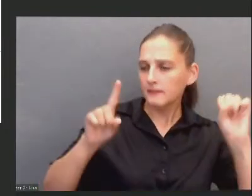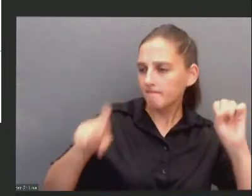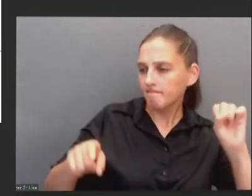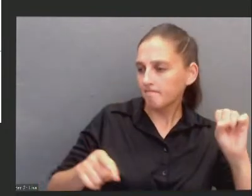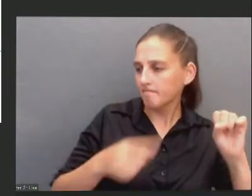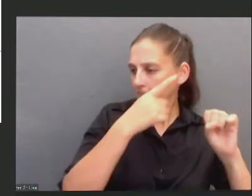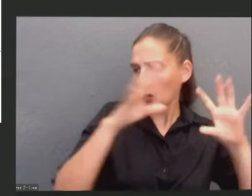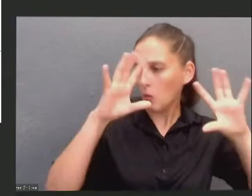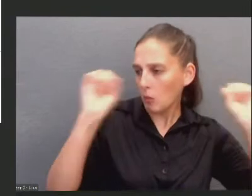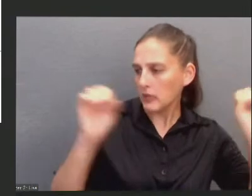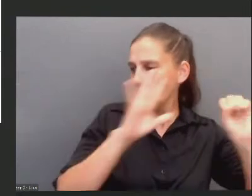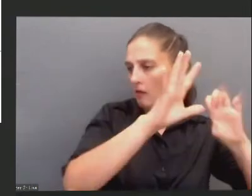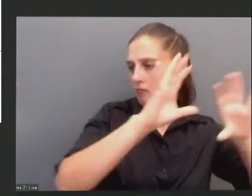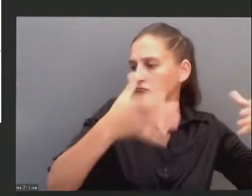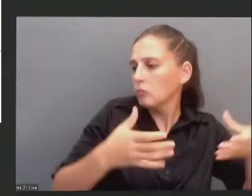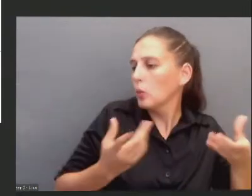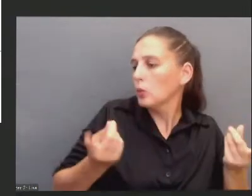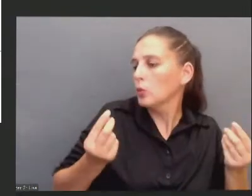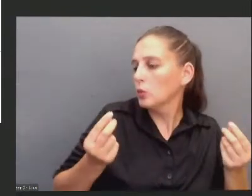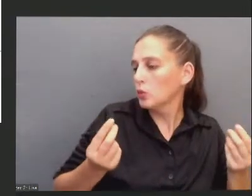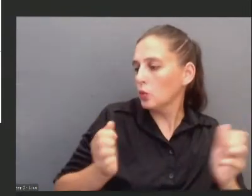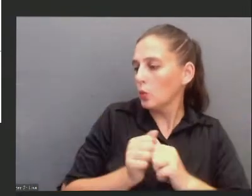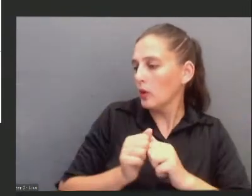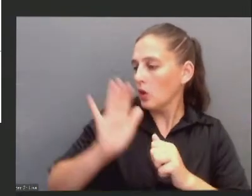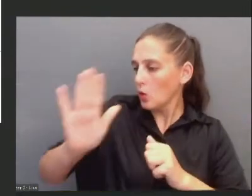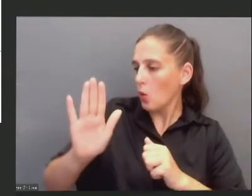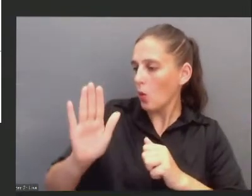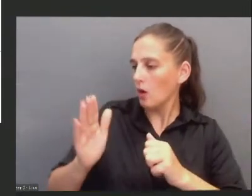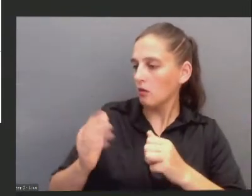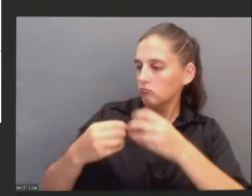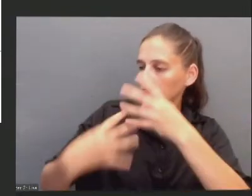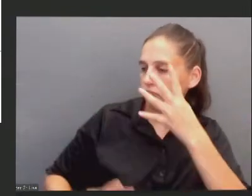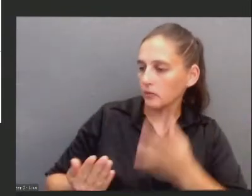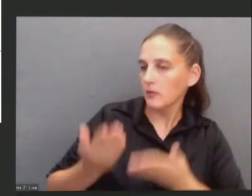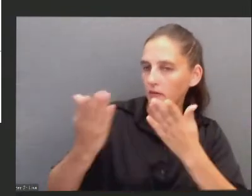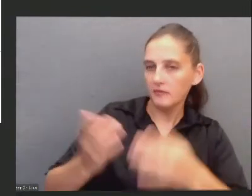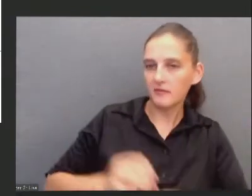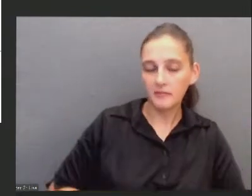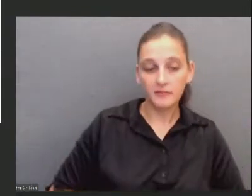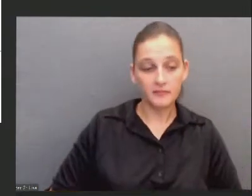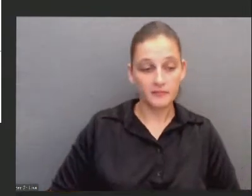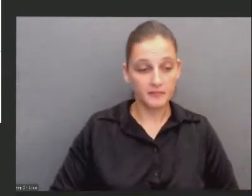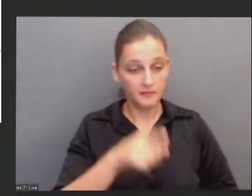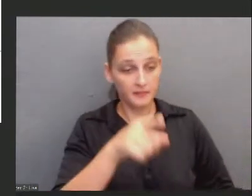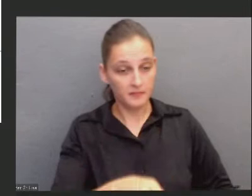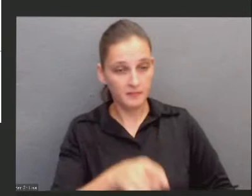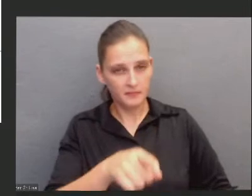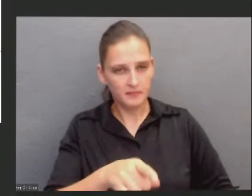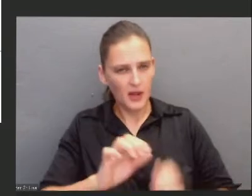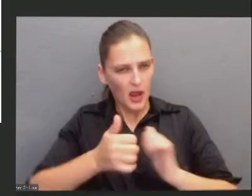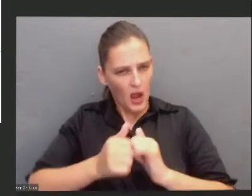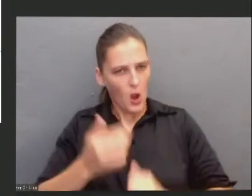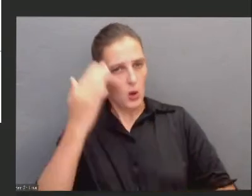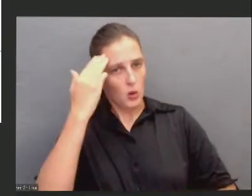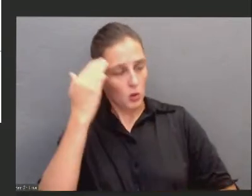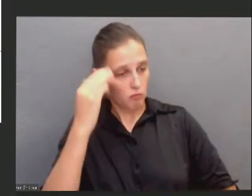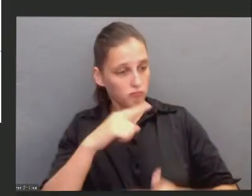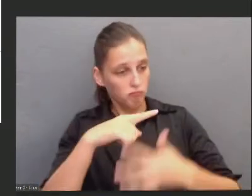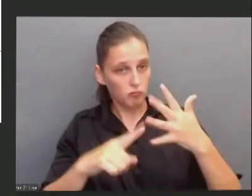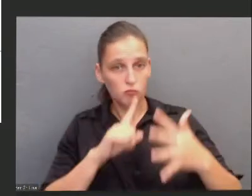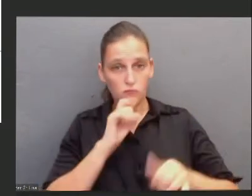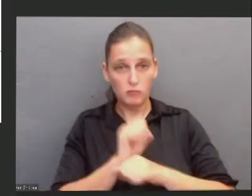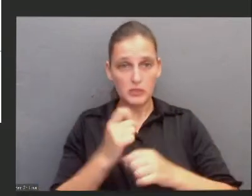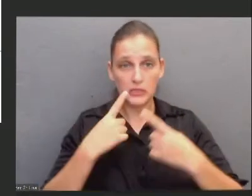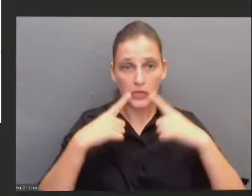do? These outcome statements answer the question, how will we know if we've been successful? So what is